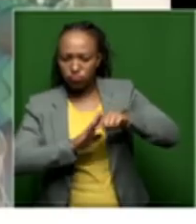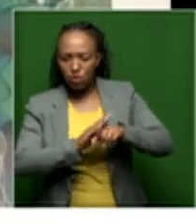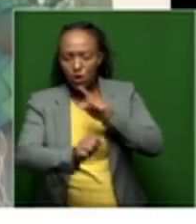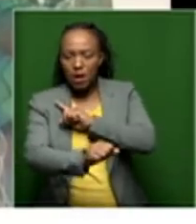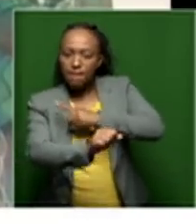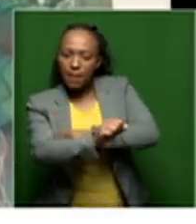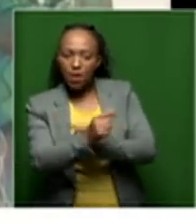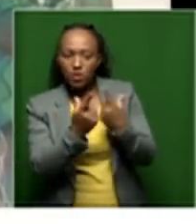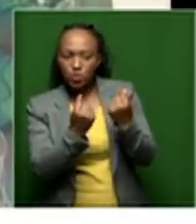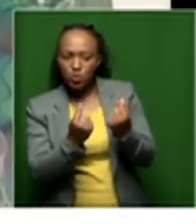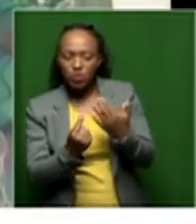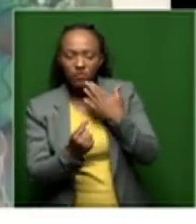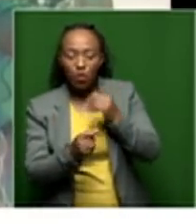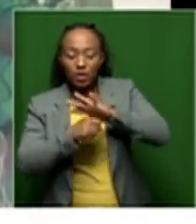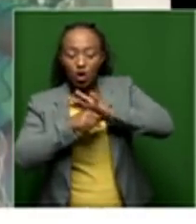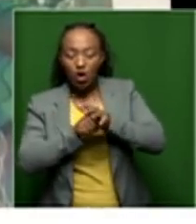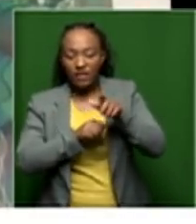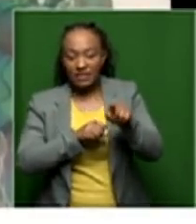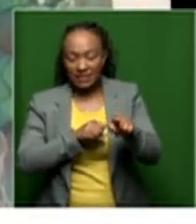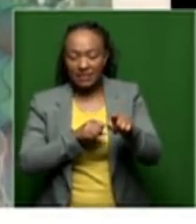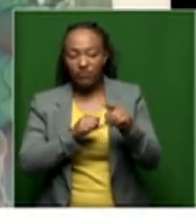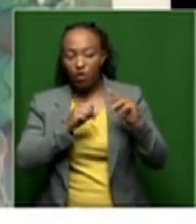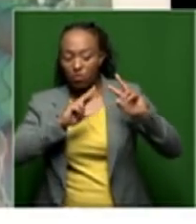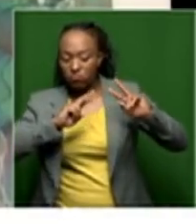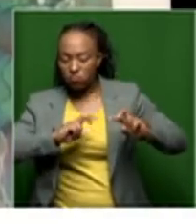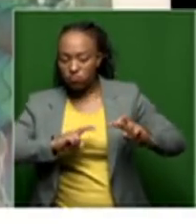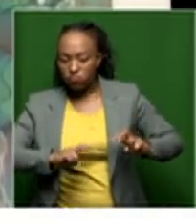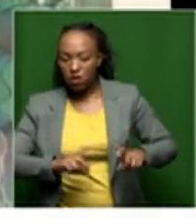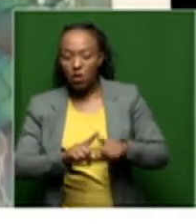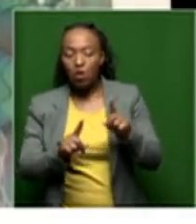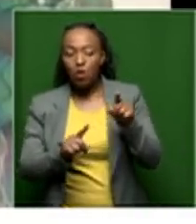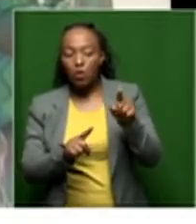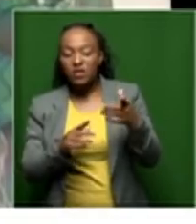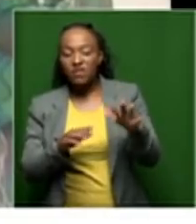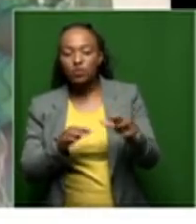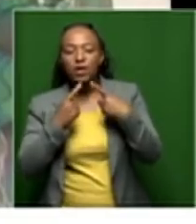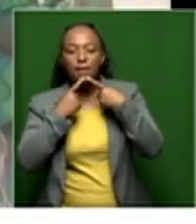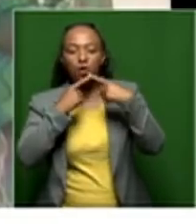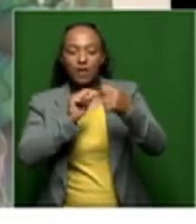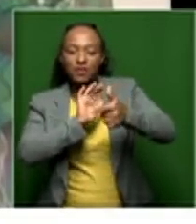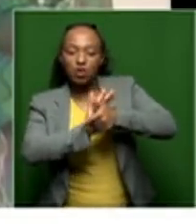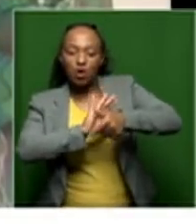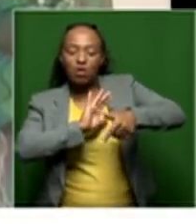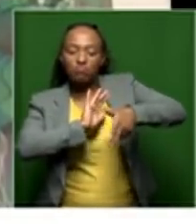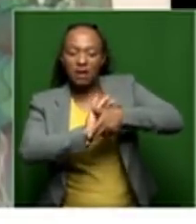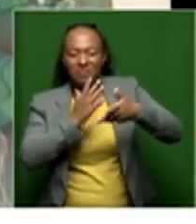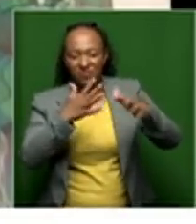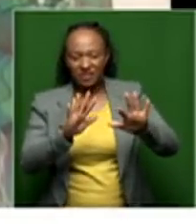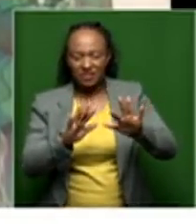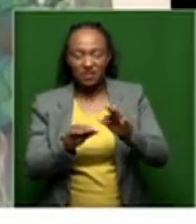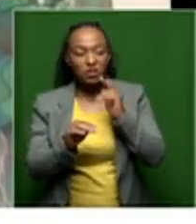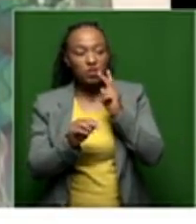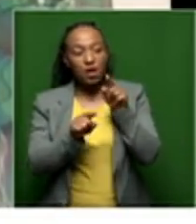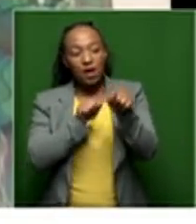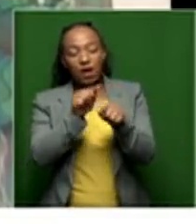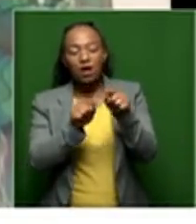powers insofar as COVID-19 is concerned with the investigation, given their proclamation. You look at the allegations